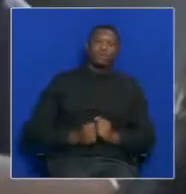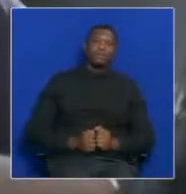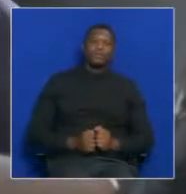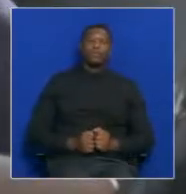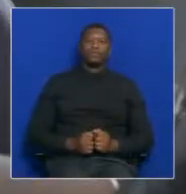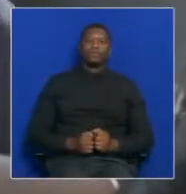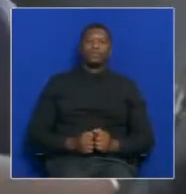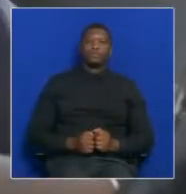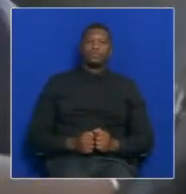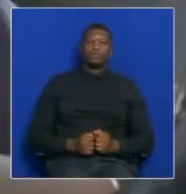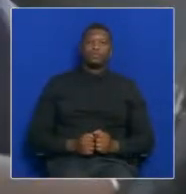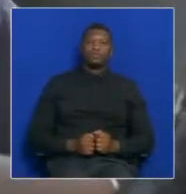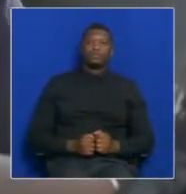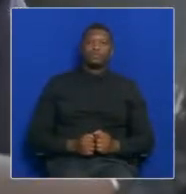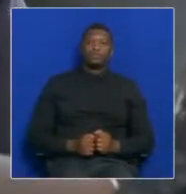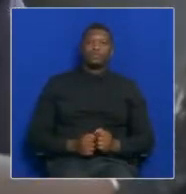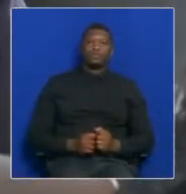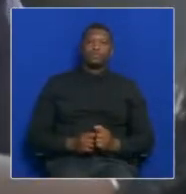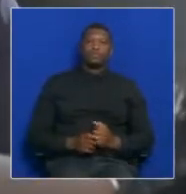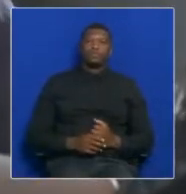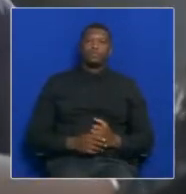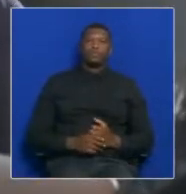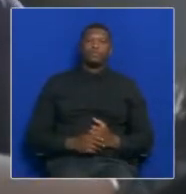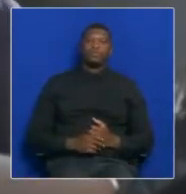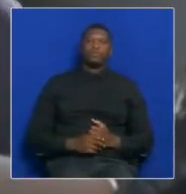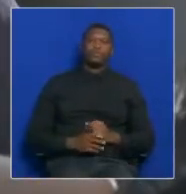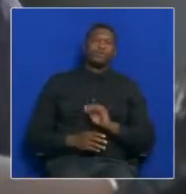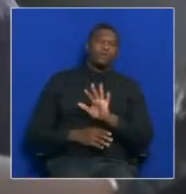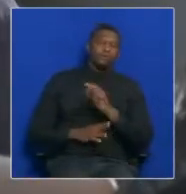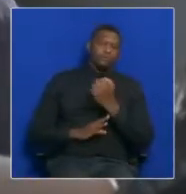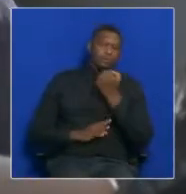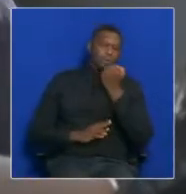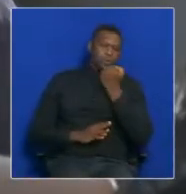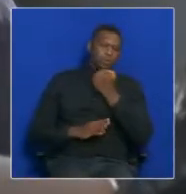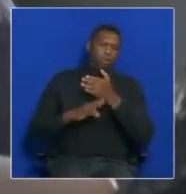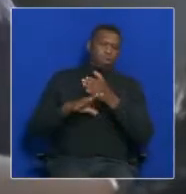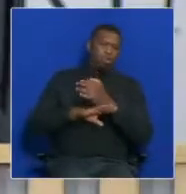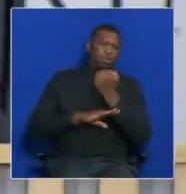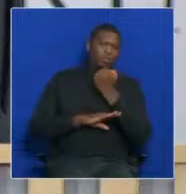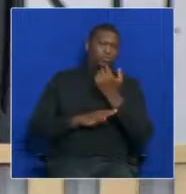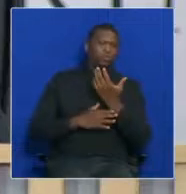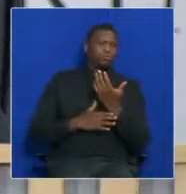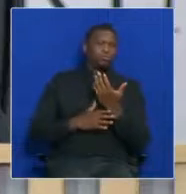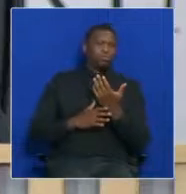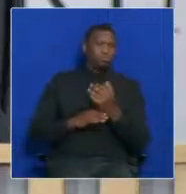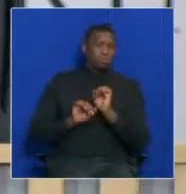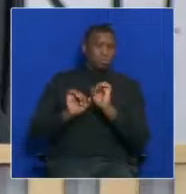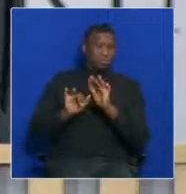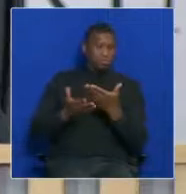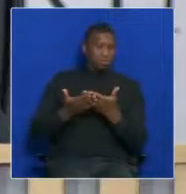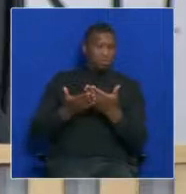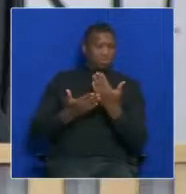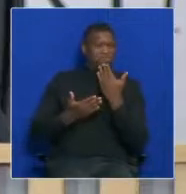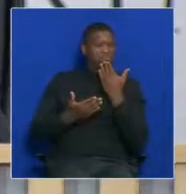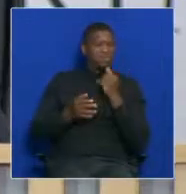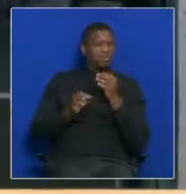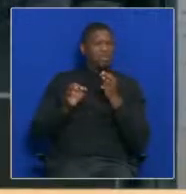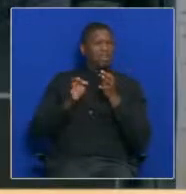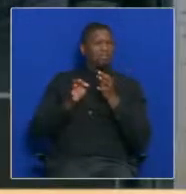And then just Sorry, can you just give us a picture of how